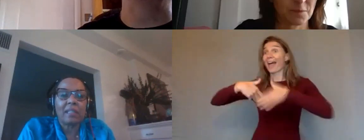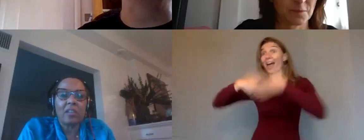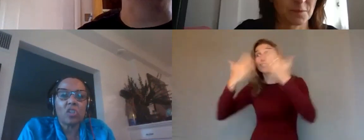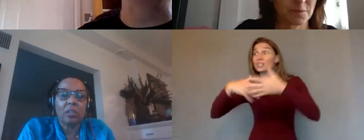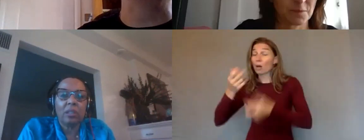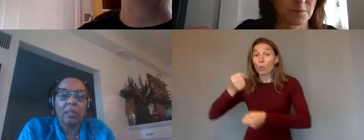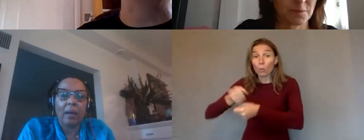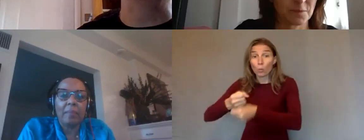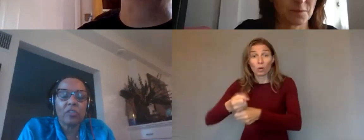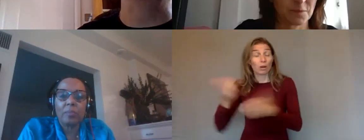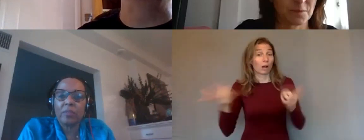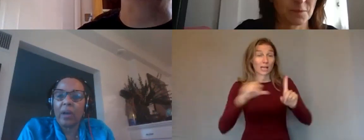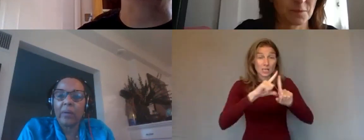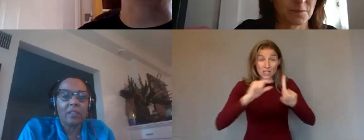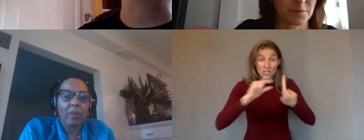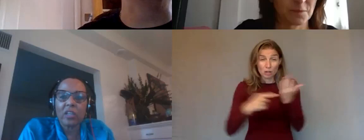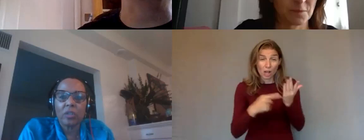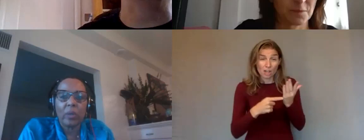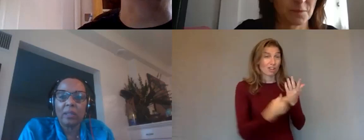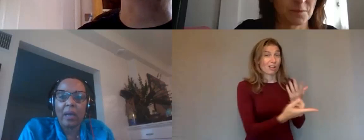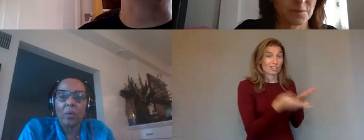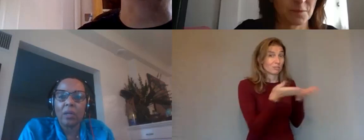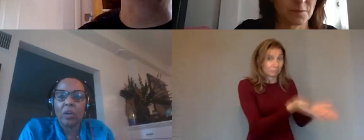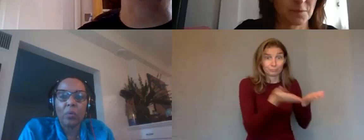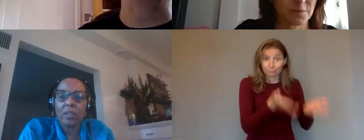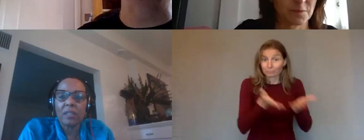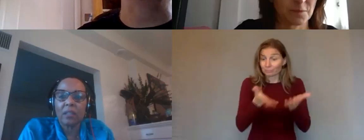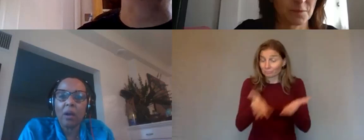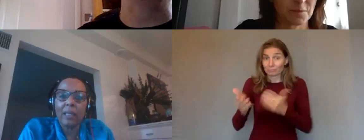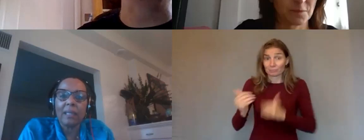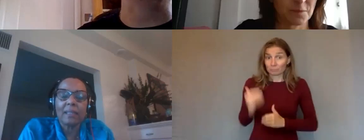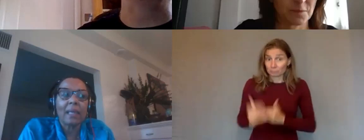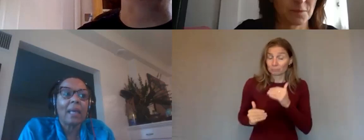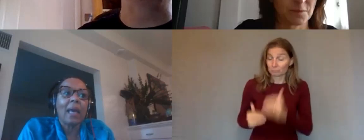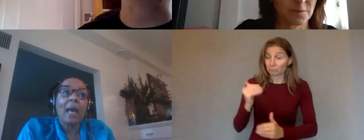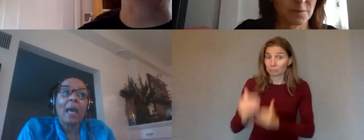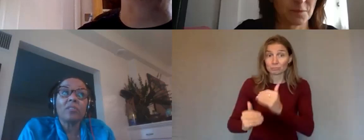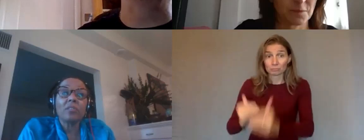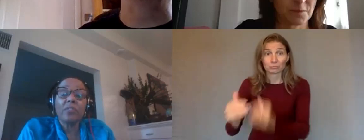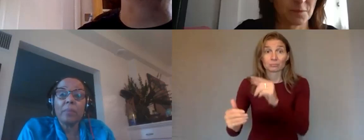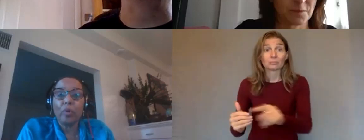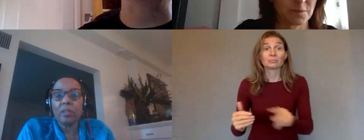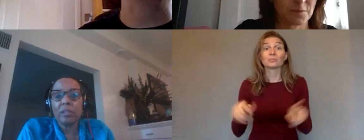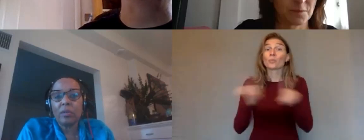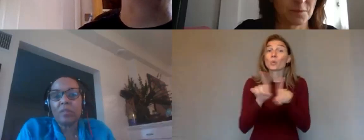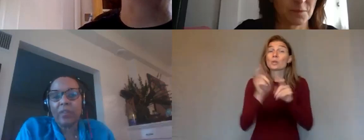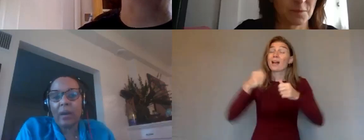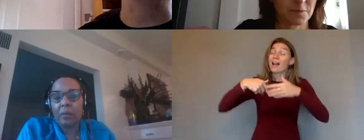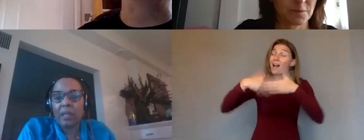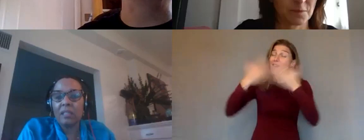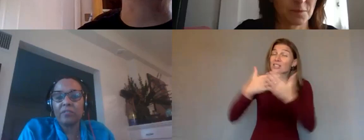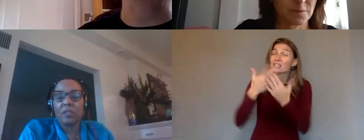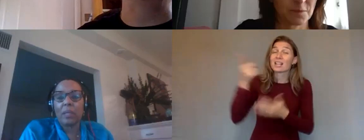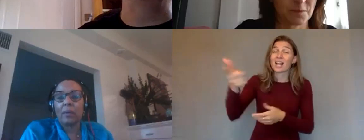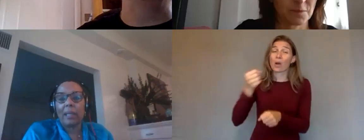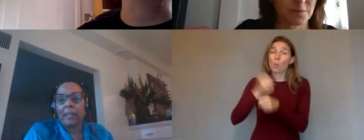is essential in terms of our interaction with our coworkers and colleagues. And it's also very important in terms of